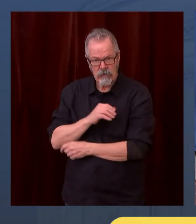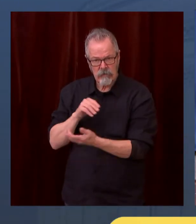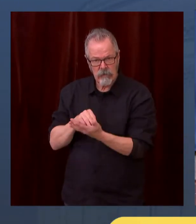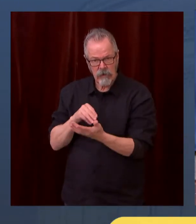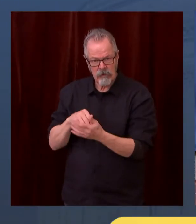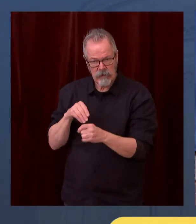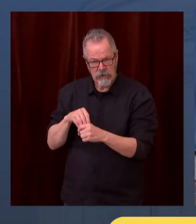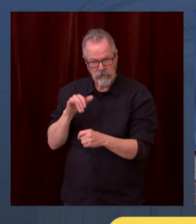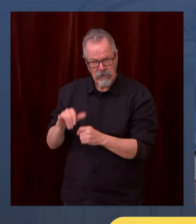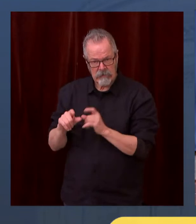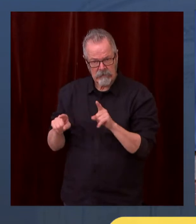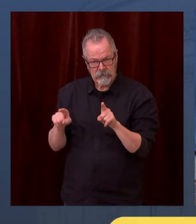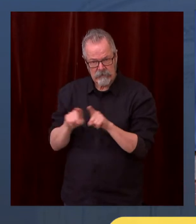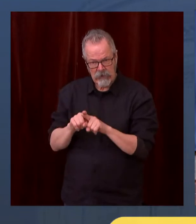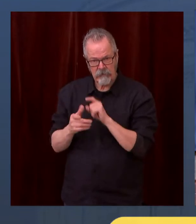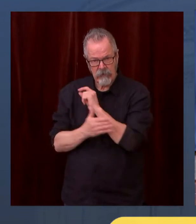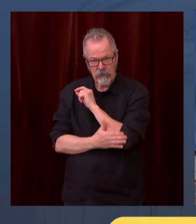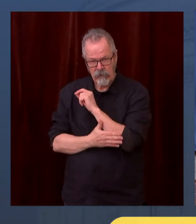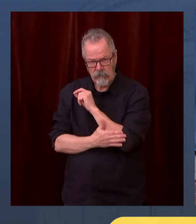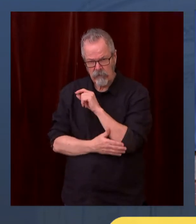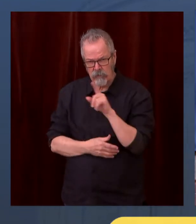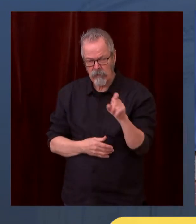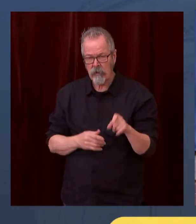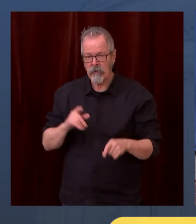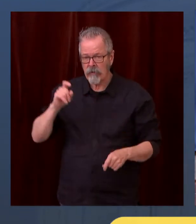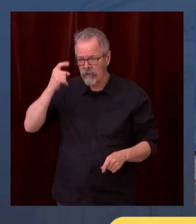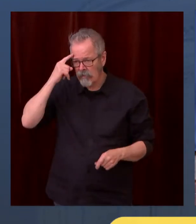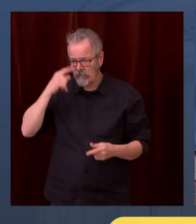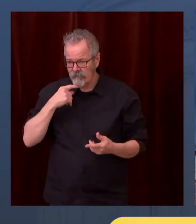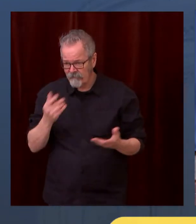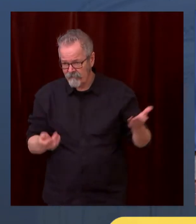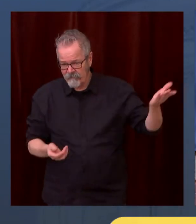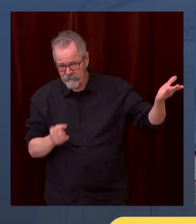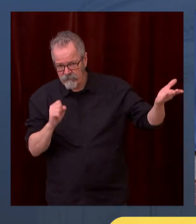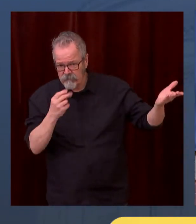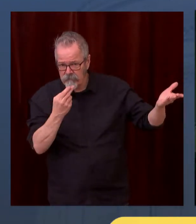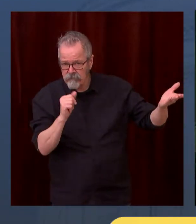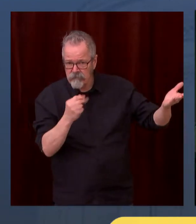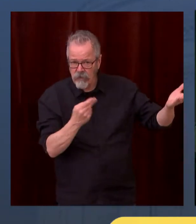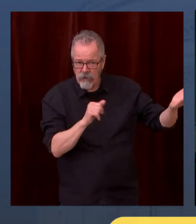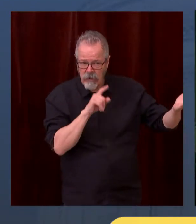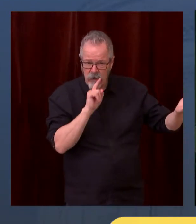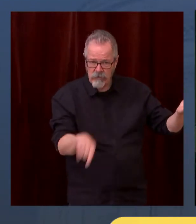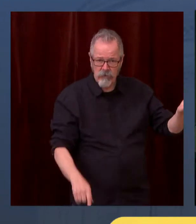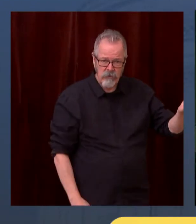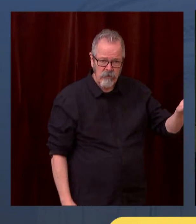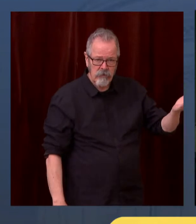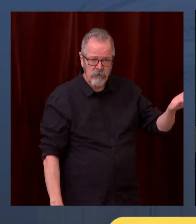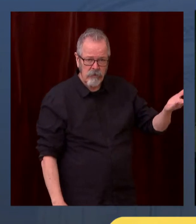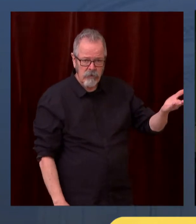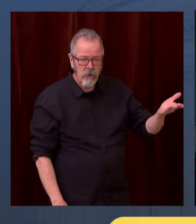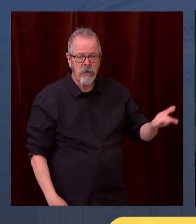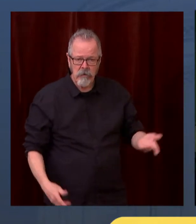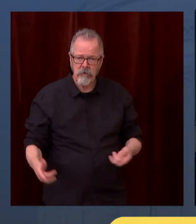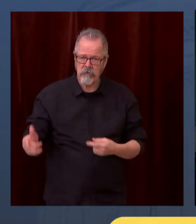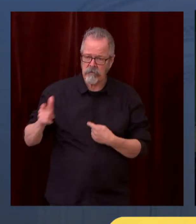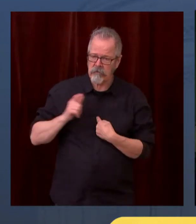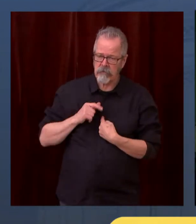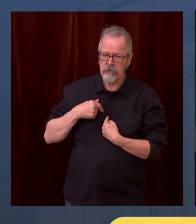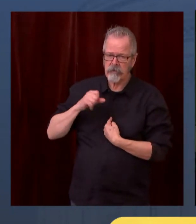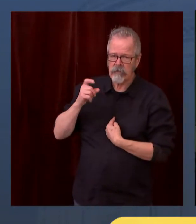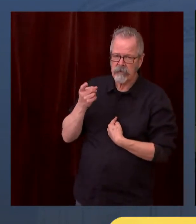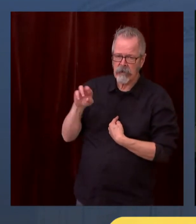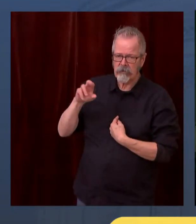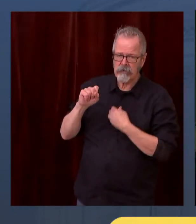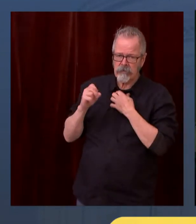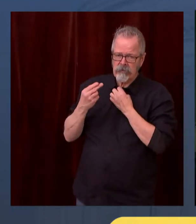Dr. Shah, you want to answer that? Yeah, so it's not let me